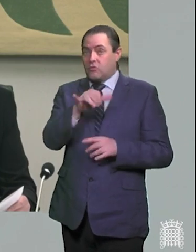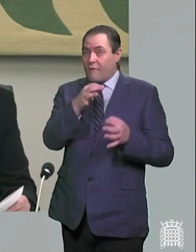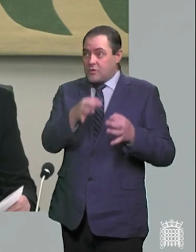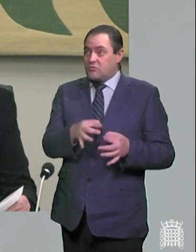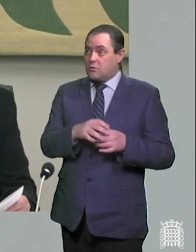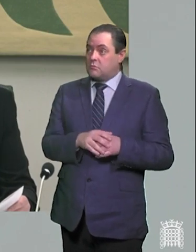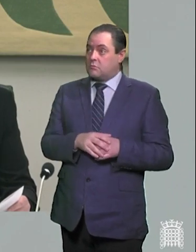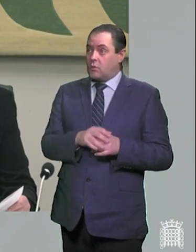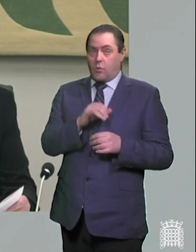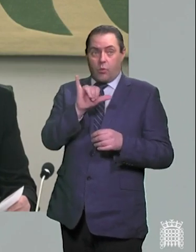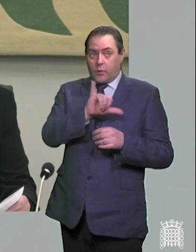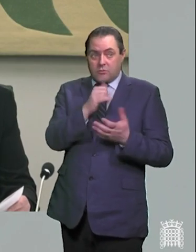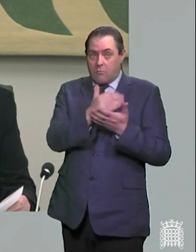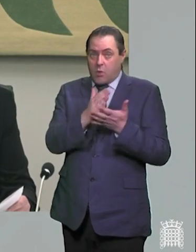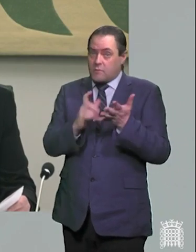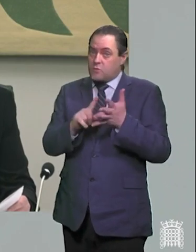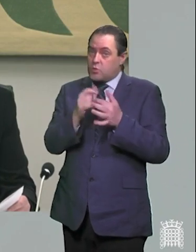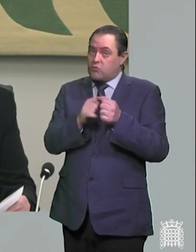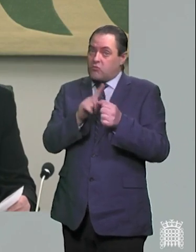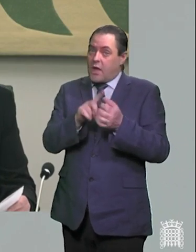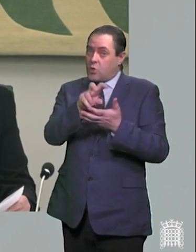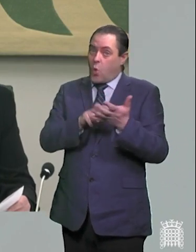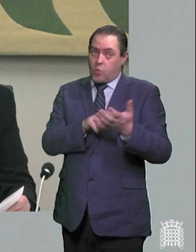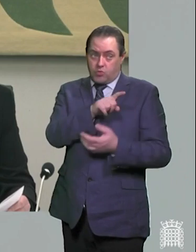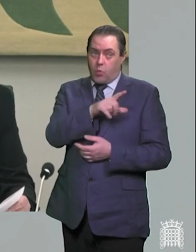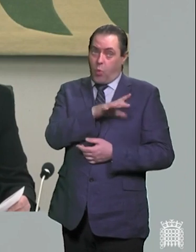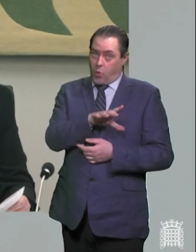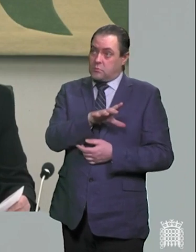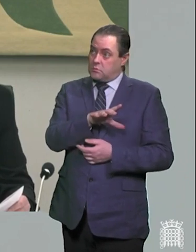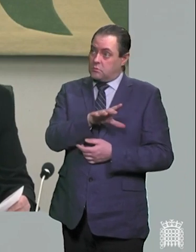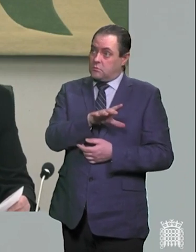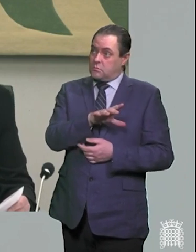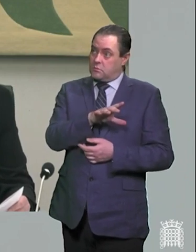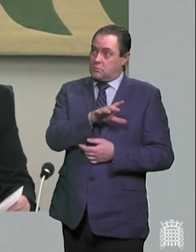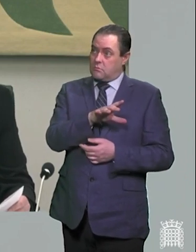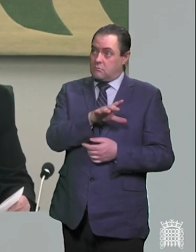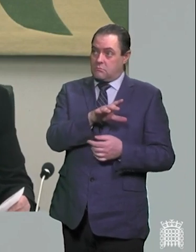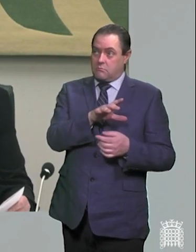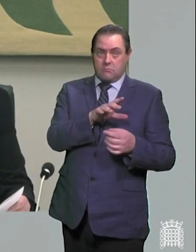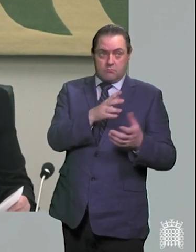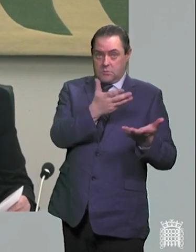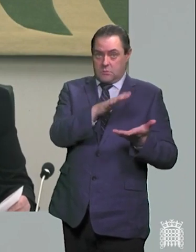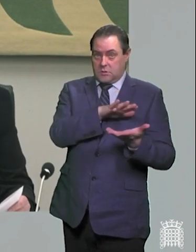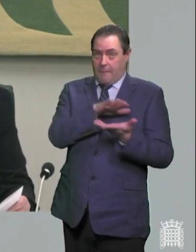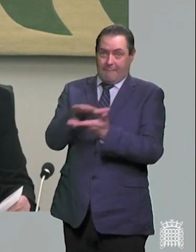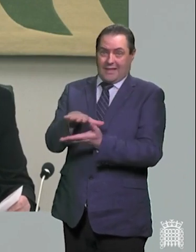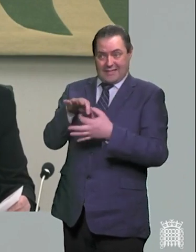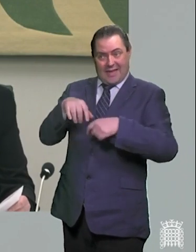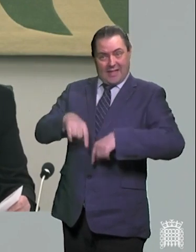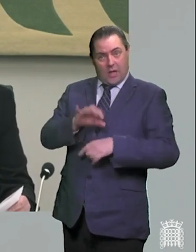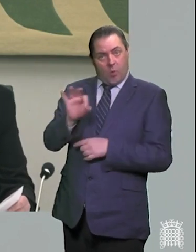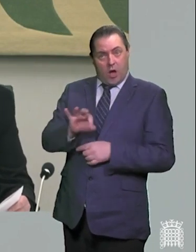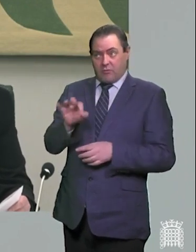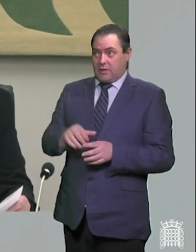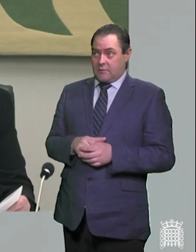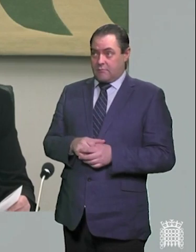aspects of the Sue Gray interview notes that you would like to then get under statements of truth and submit to this inquiry,